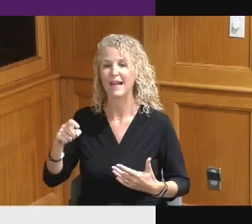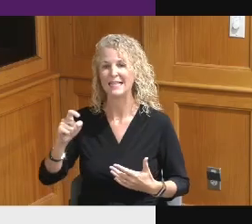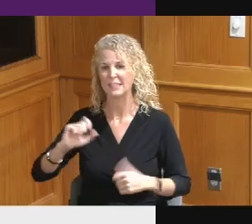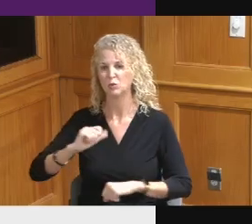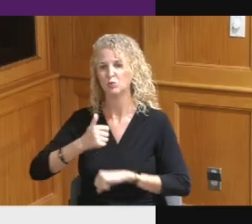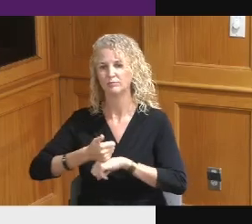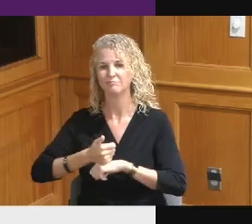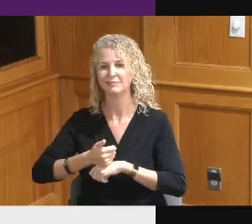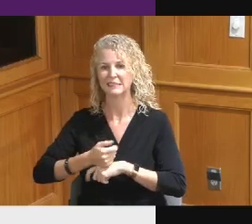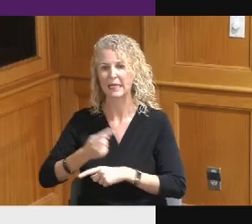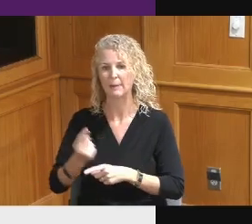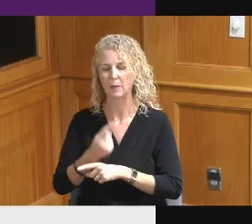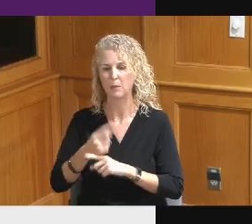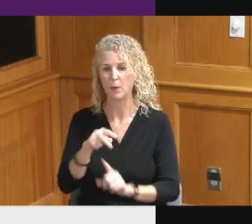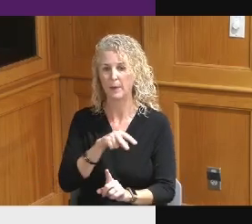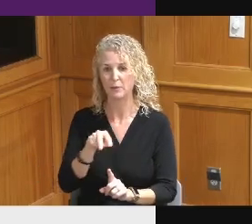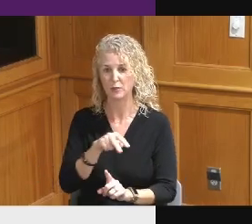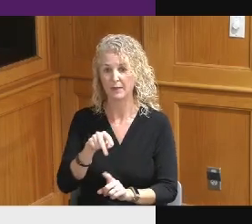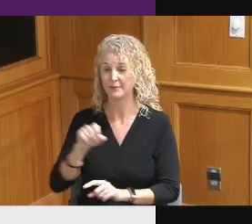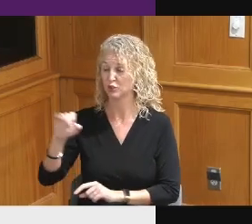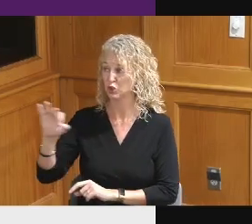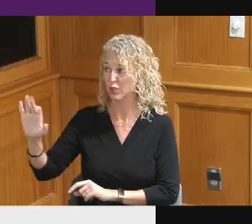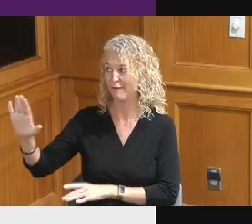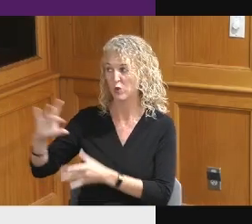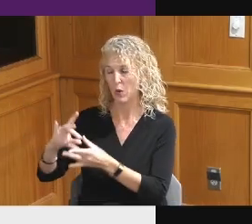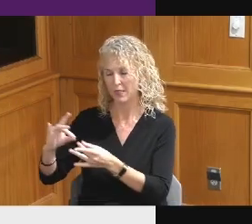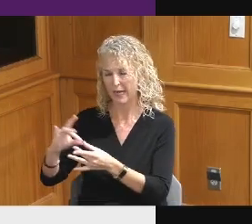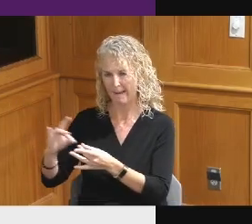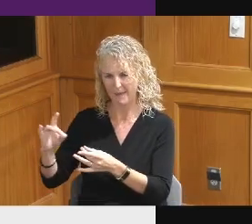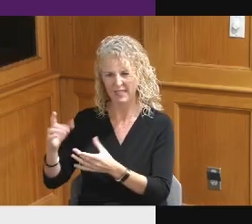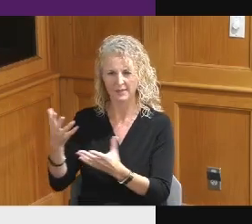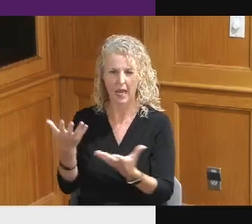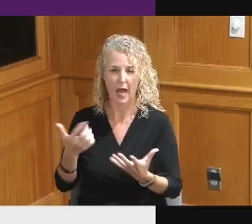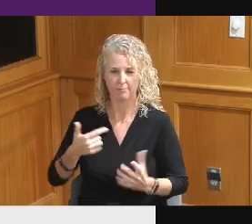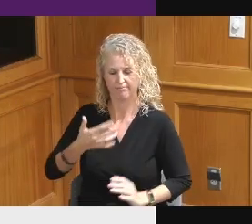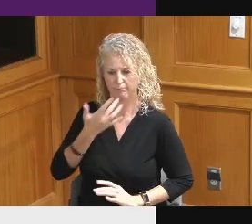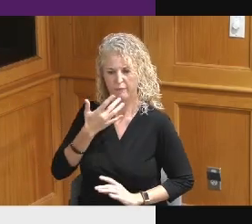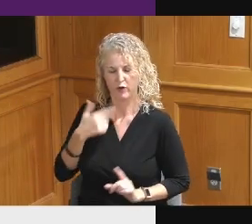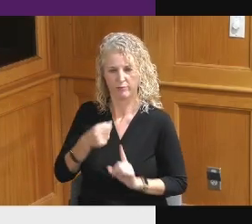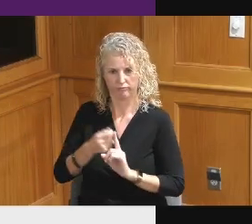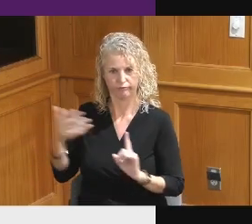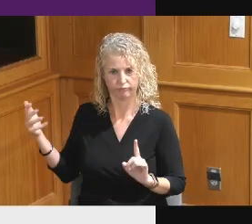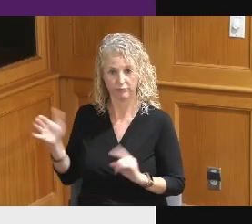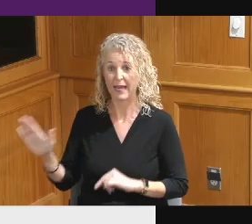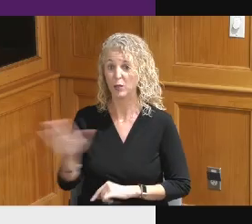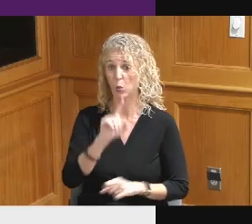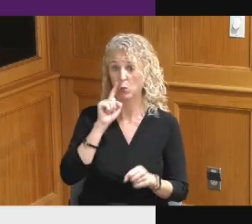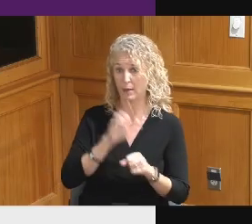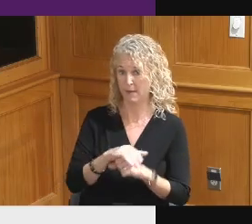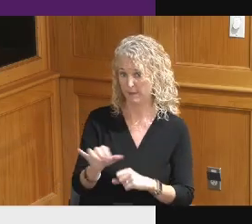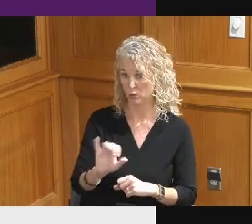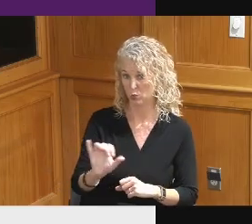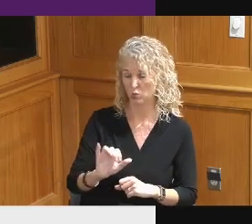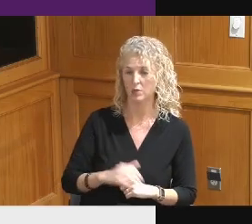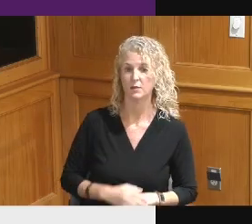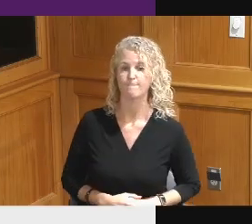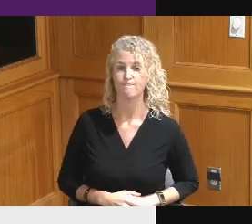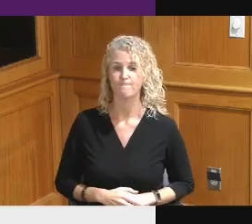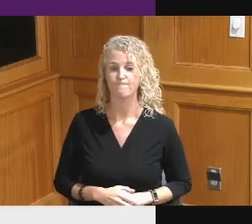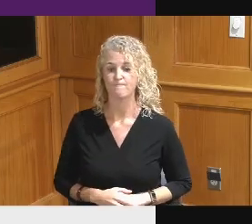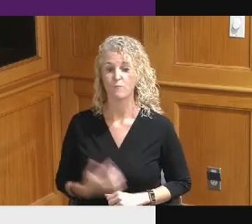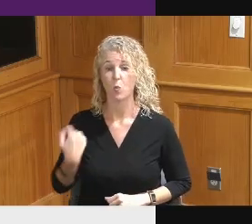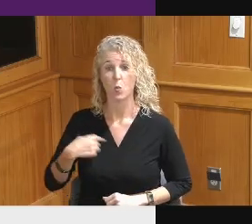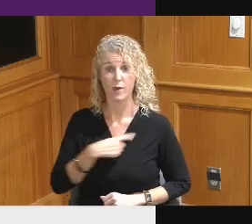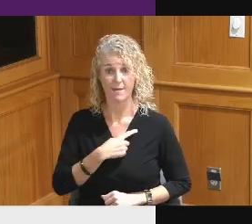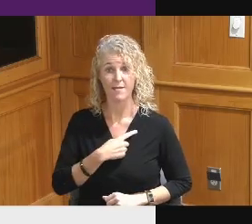around some of Jeff's comments and also the sort of commitment of the board to partnership.